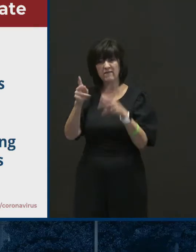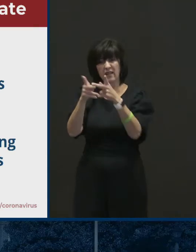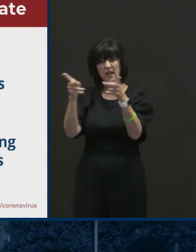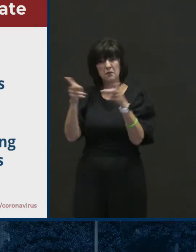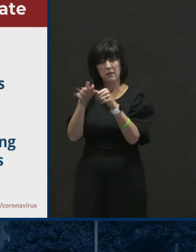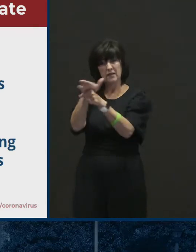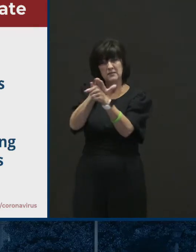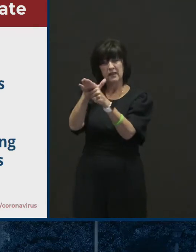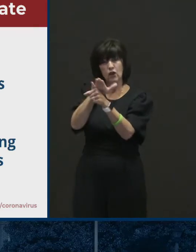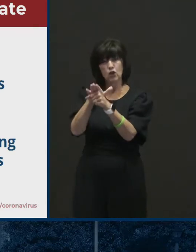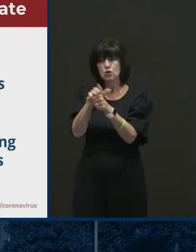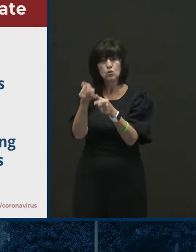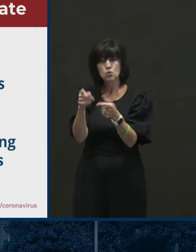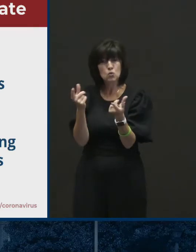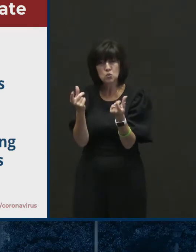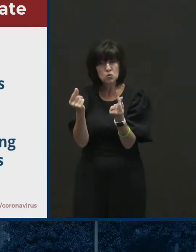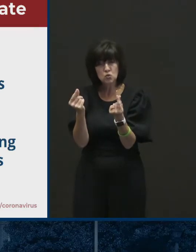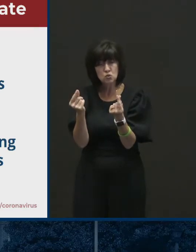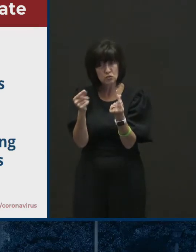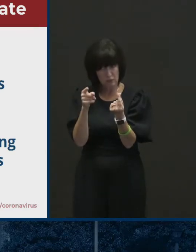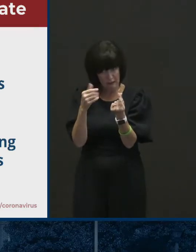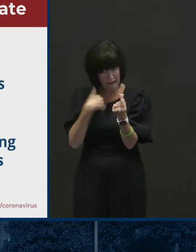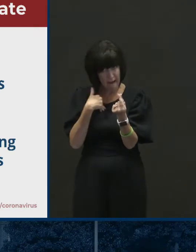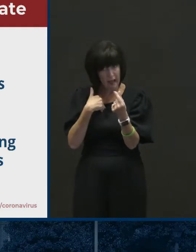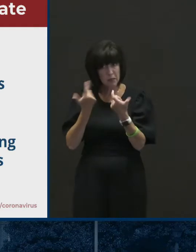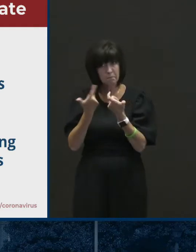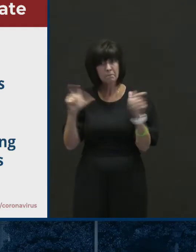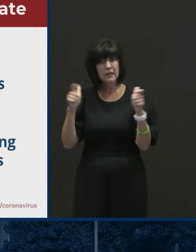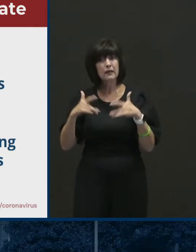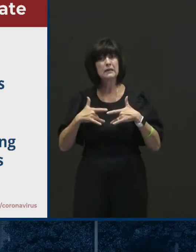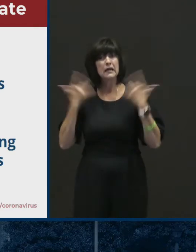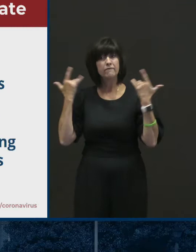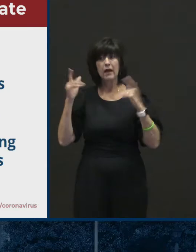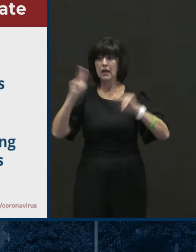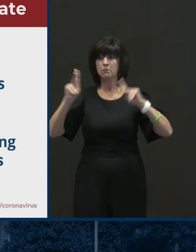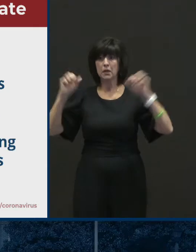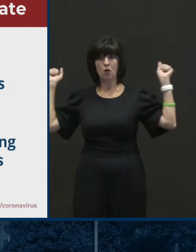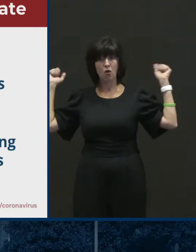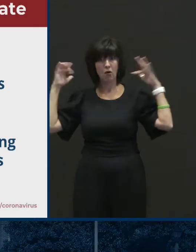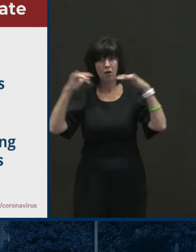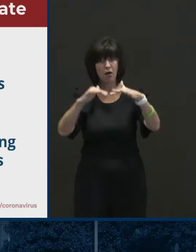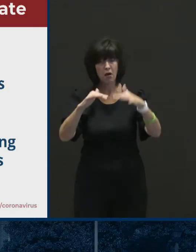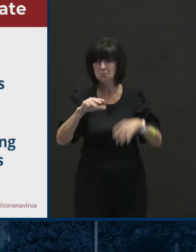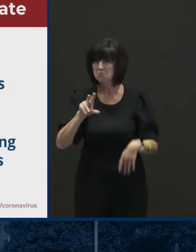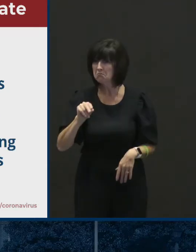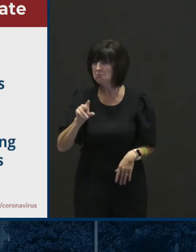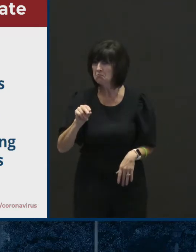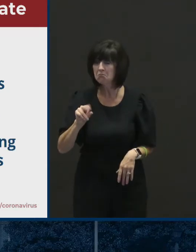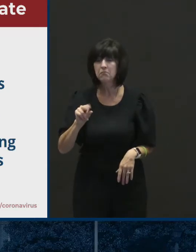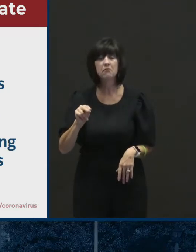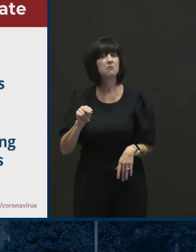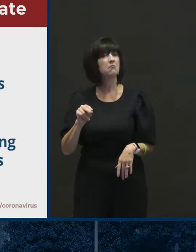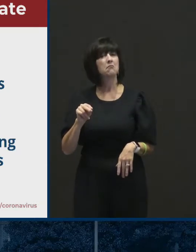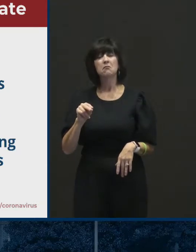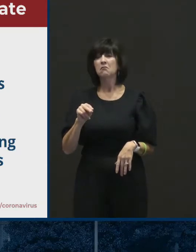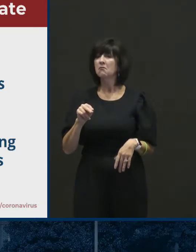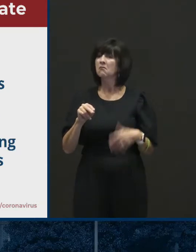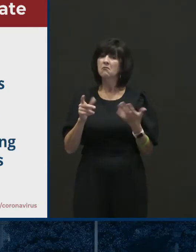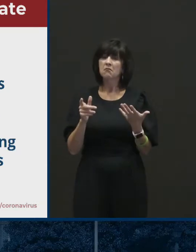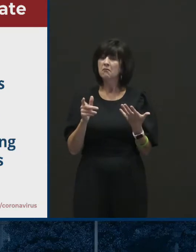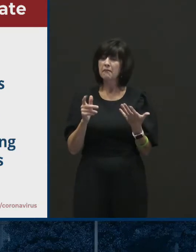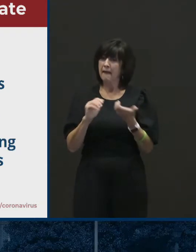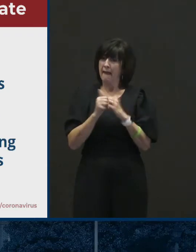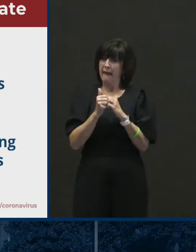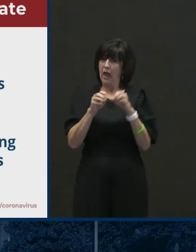one particular event or activity or location that people have gone to. A lot of the